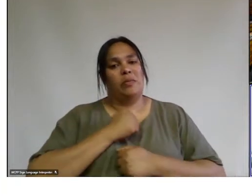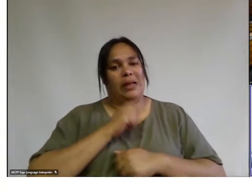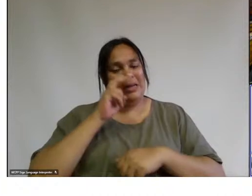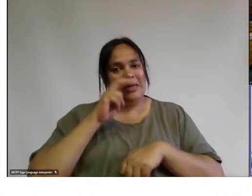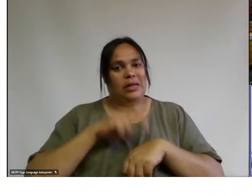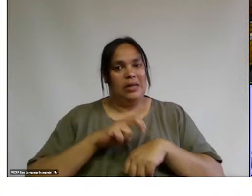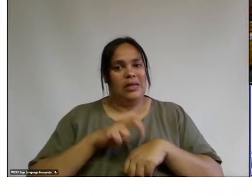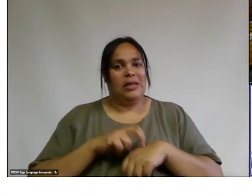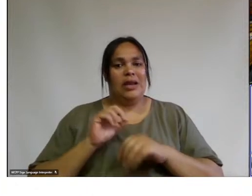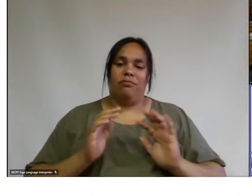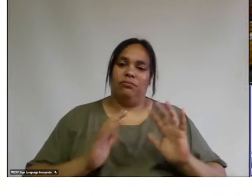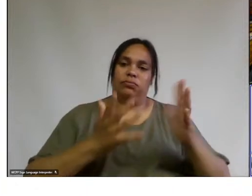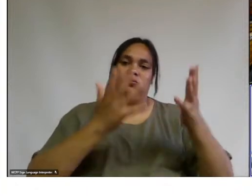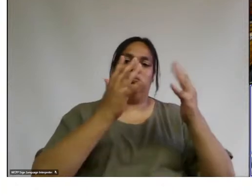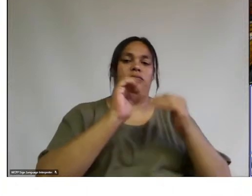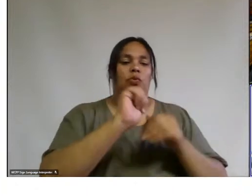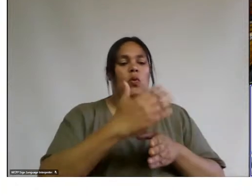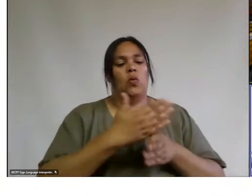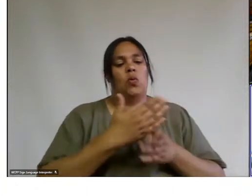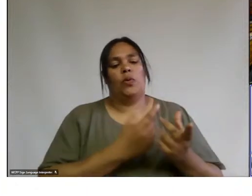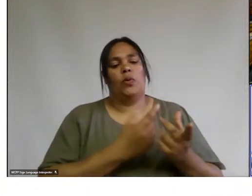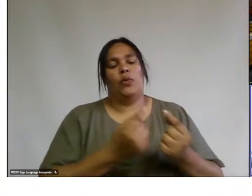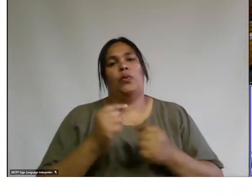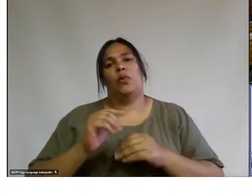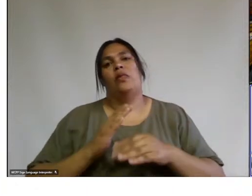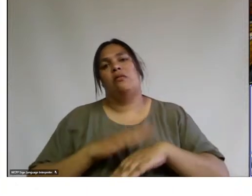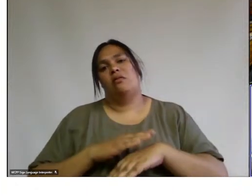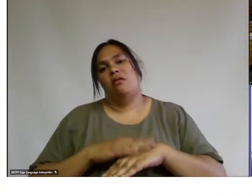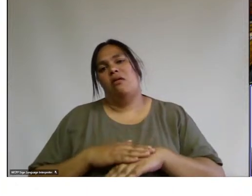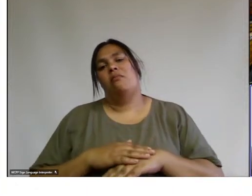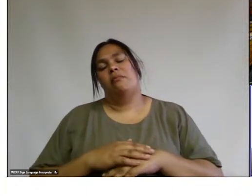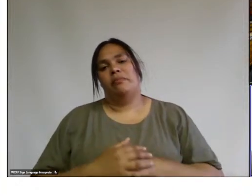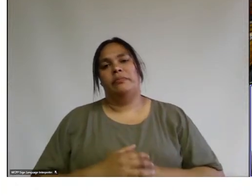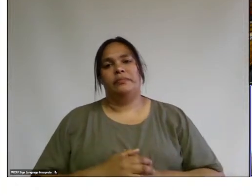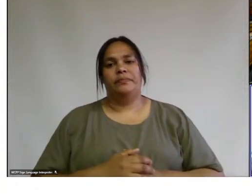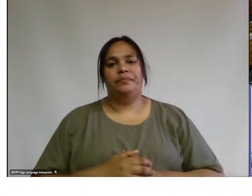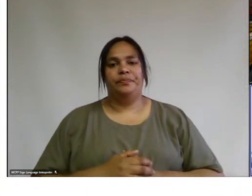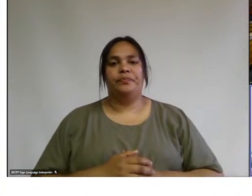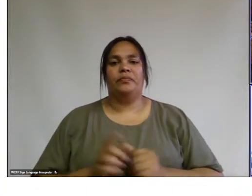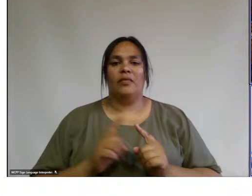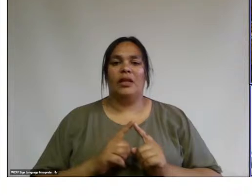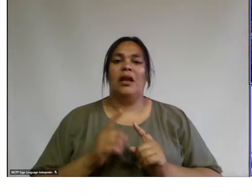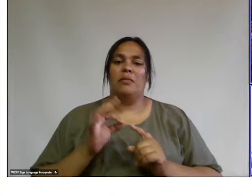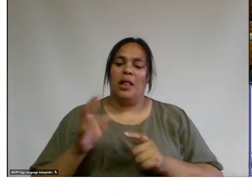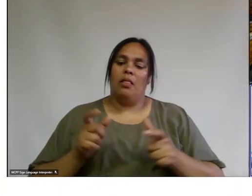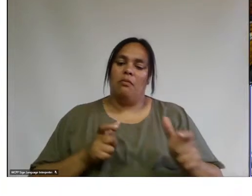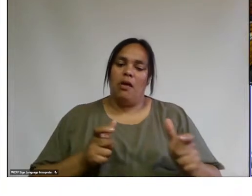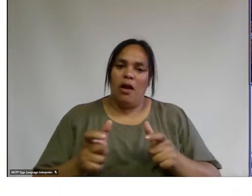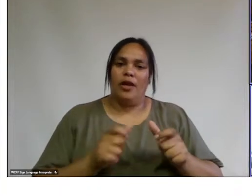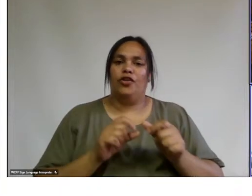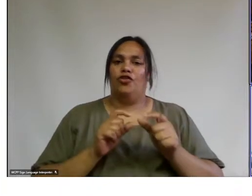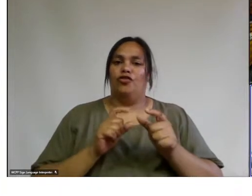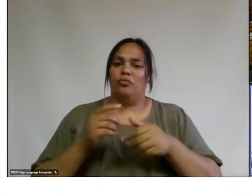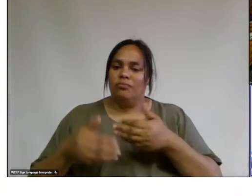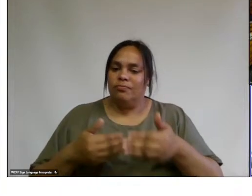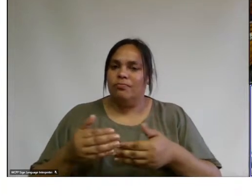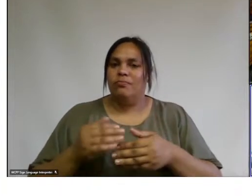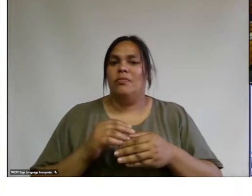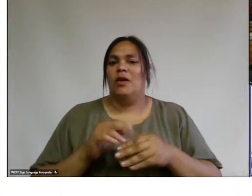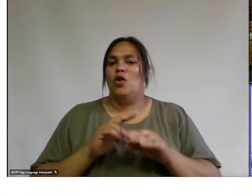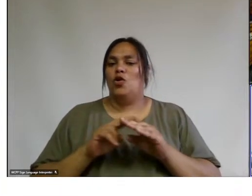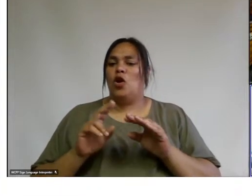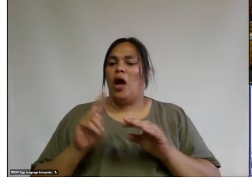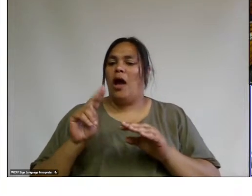really to be commended for the work that they did during that time as far as that is concerned, and having still managed to maintain an unqualified